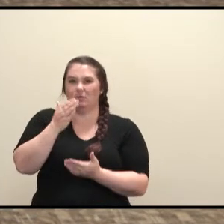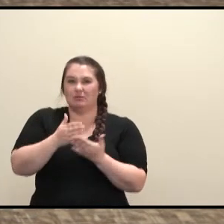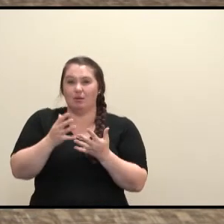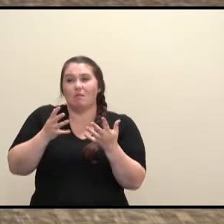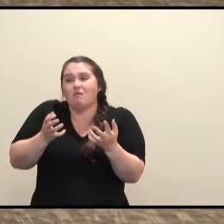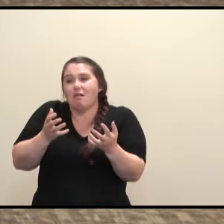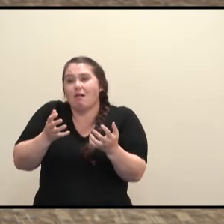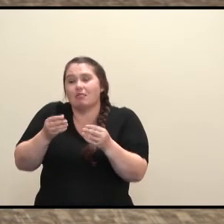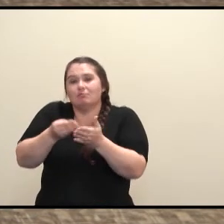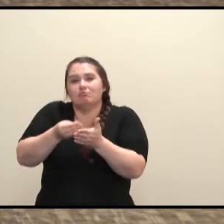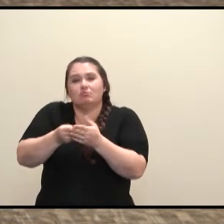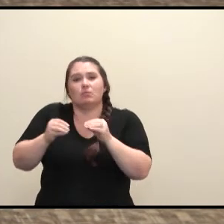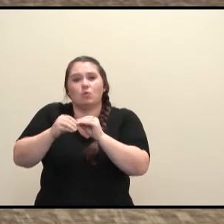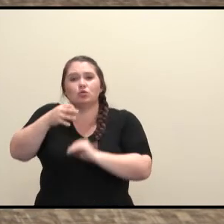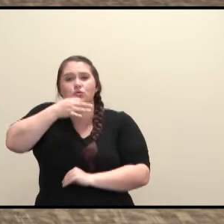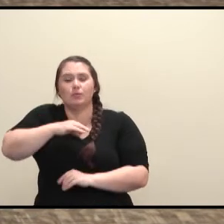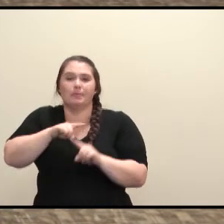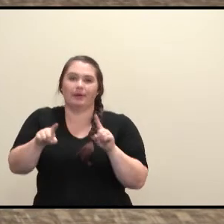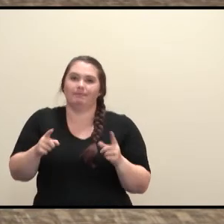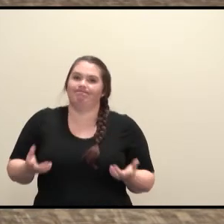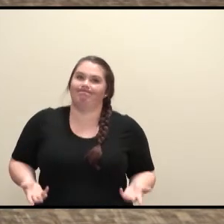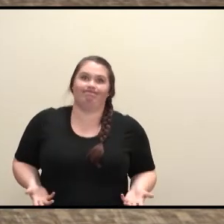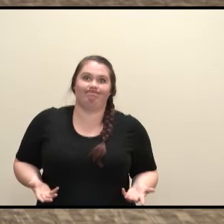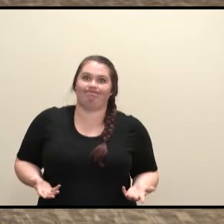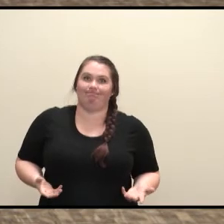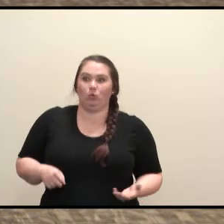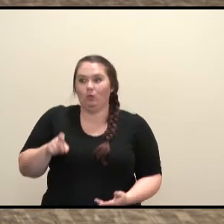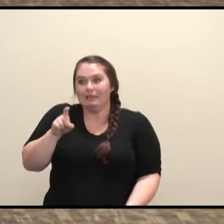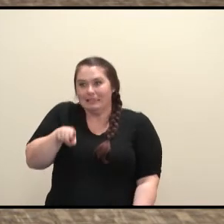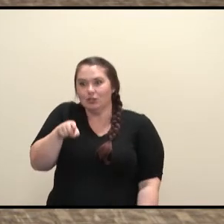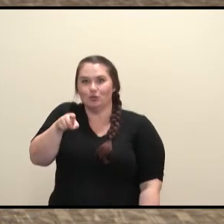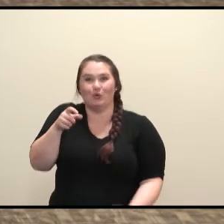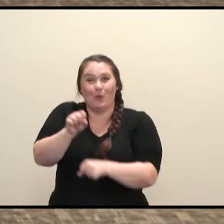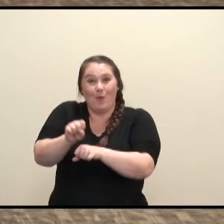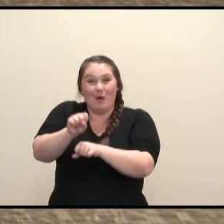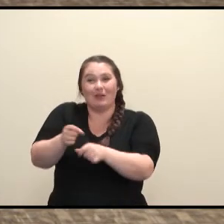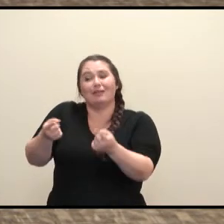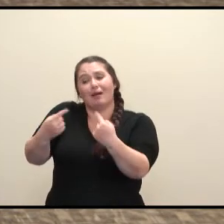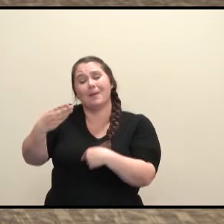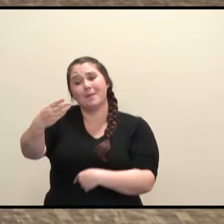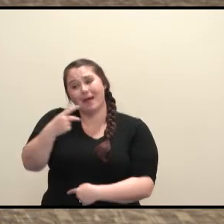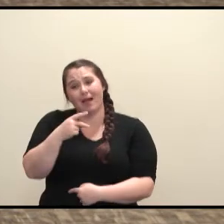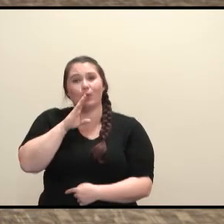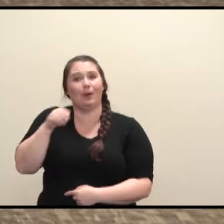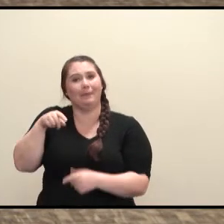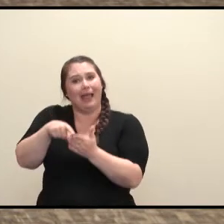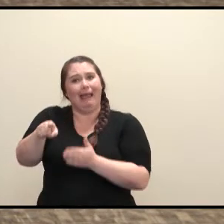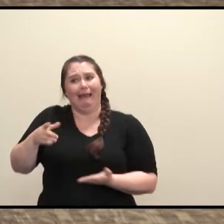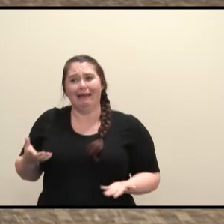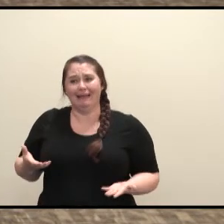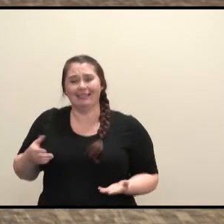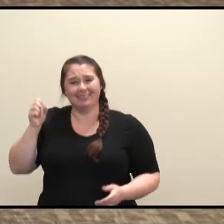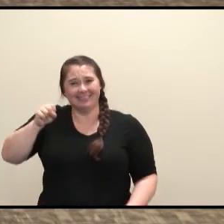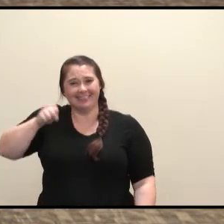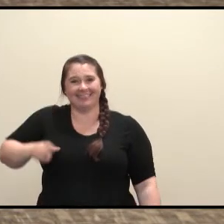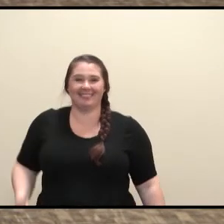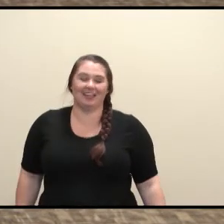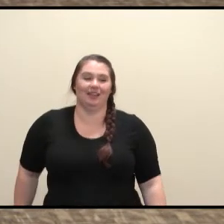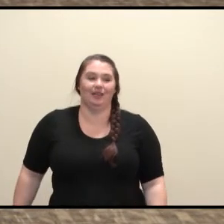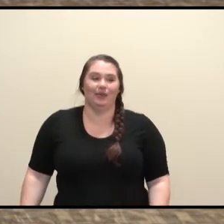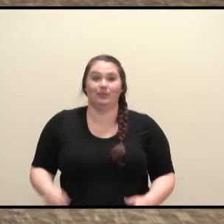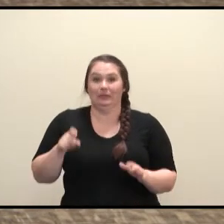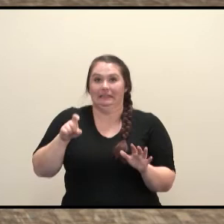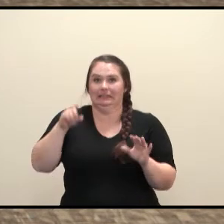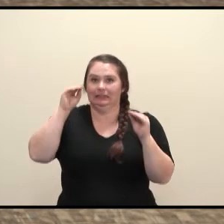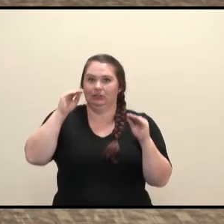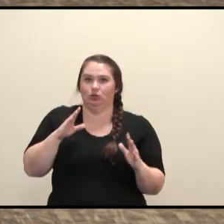sooner, but it really is, we need you. Please come back and we'll pay you when you come back, but we need